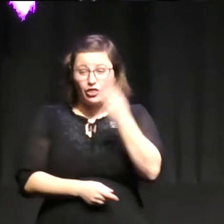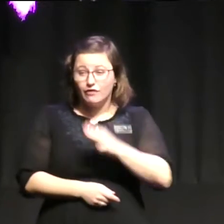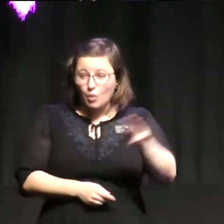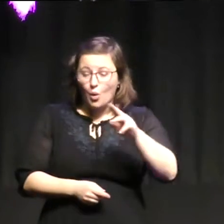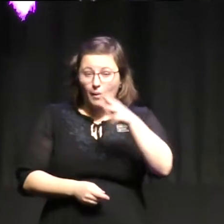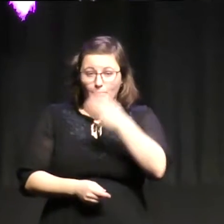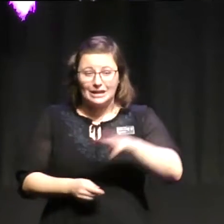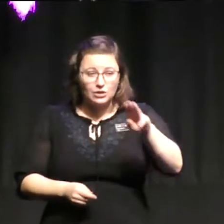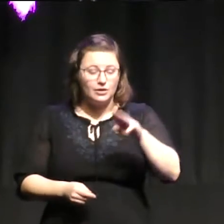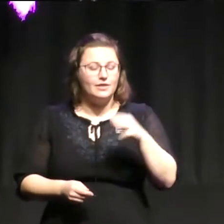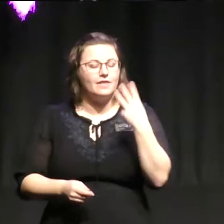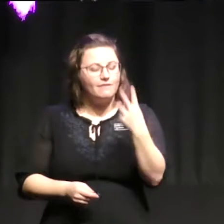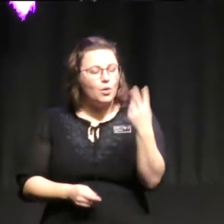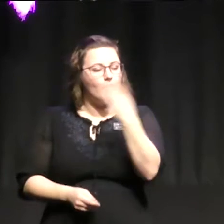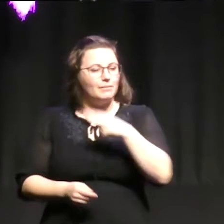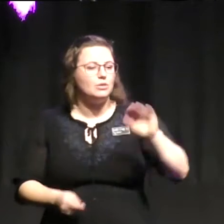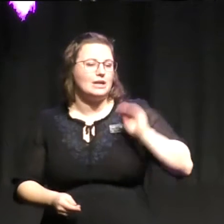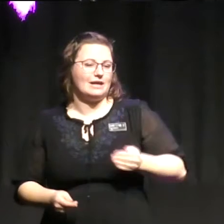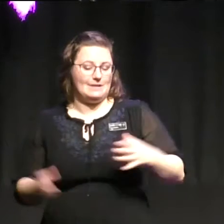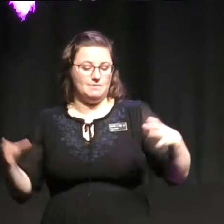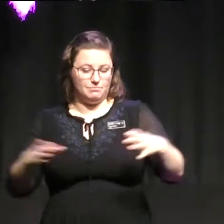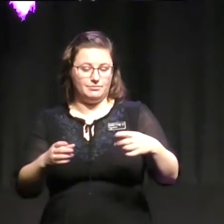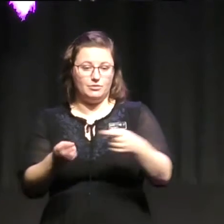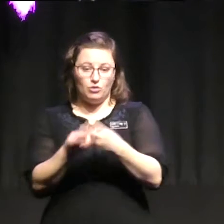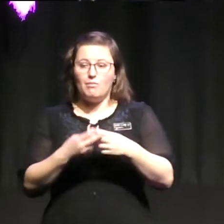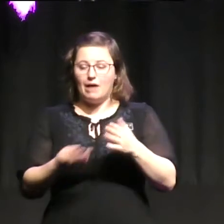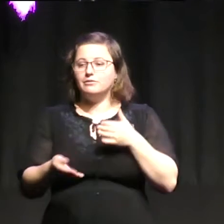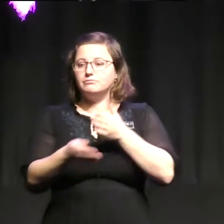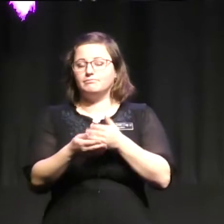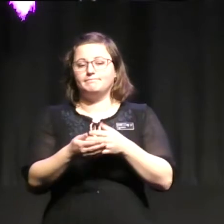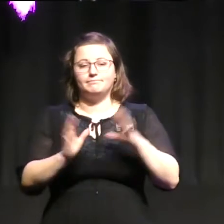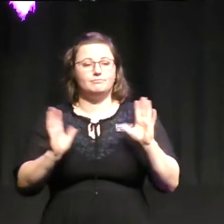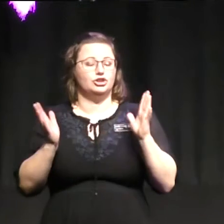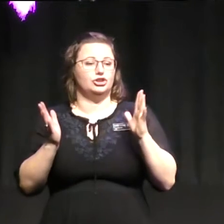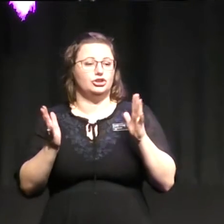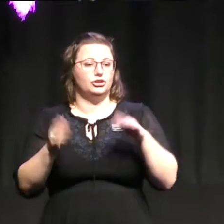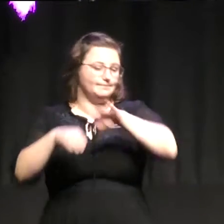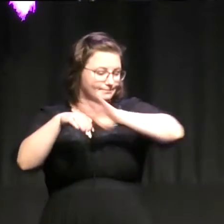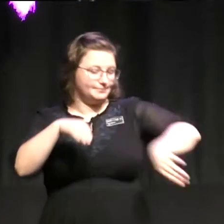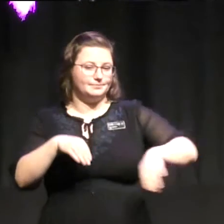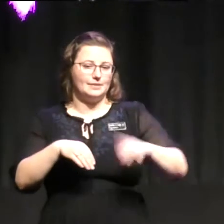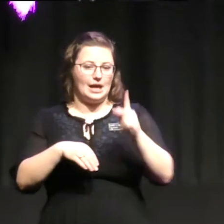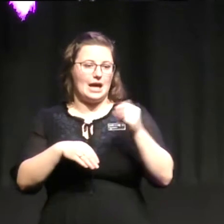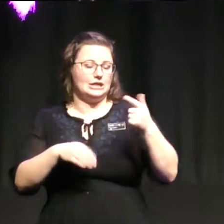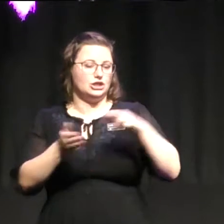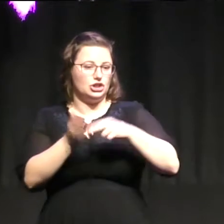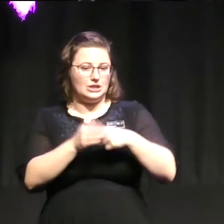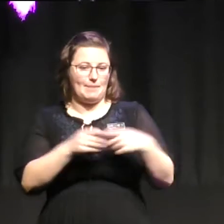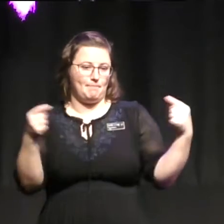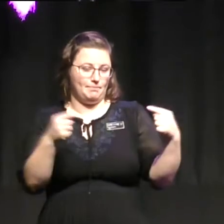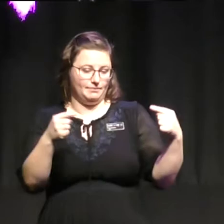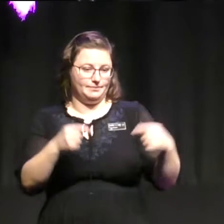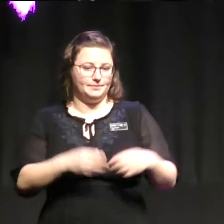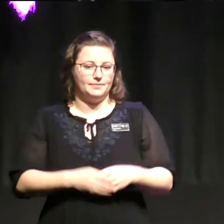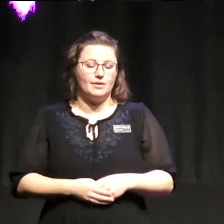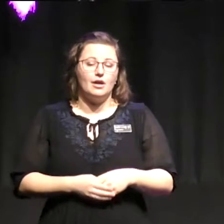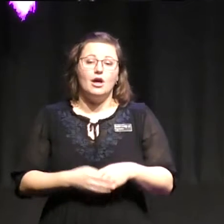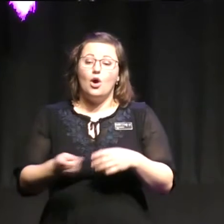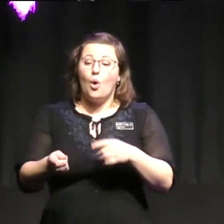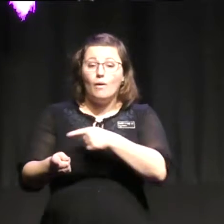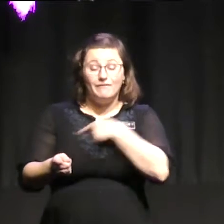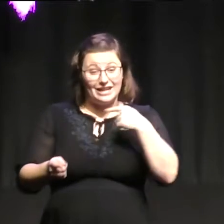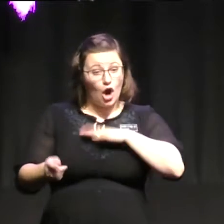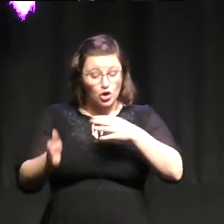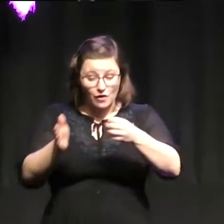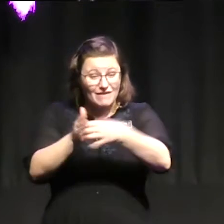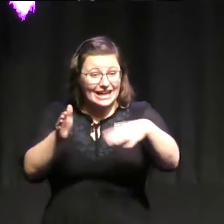values that you really inculcate, and the more you invest in members education on those